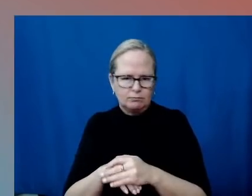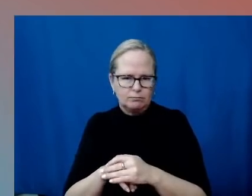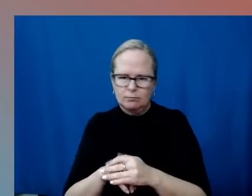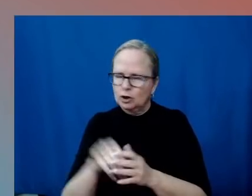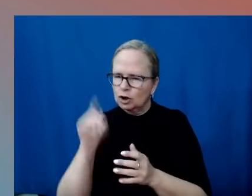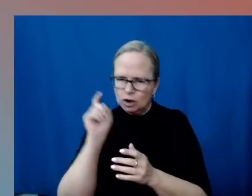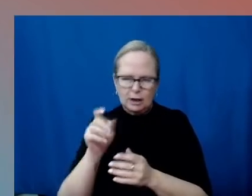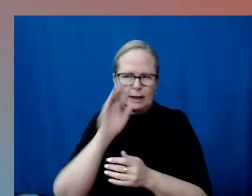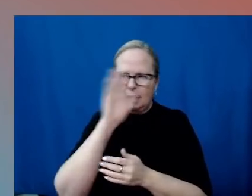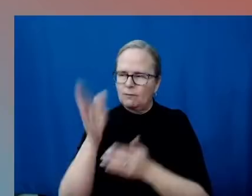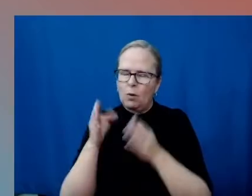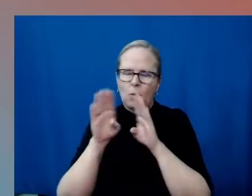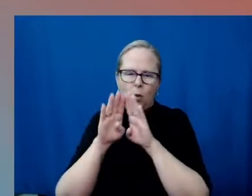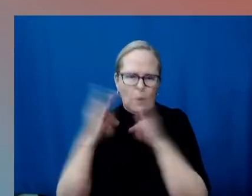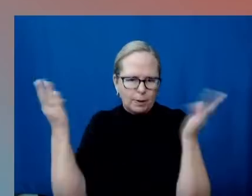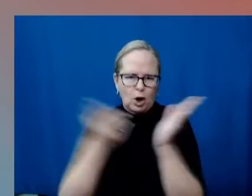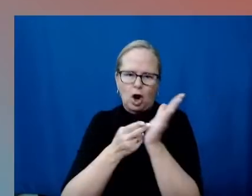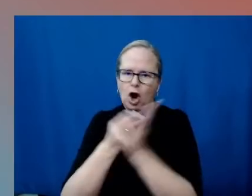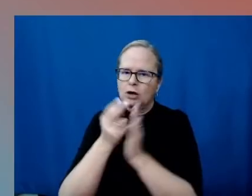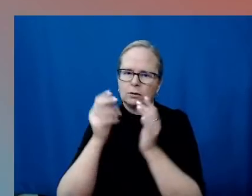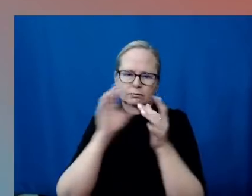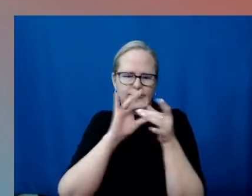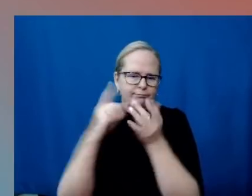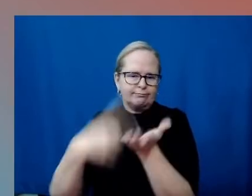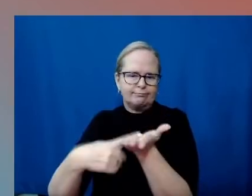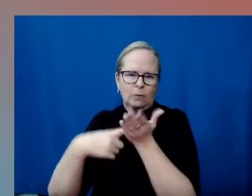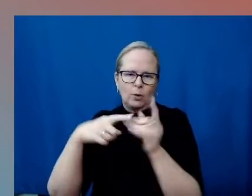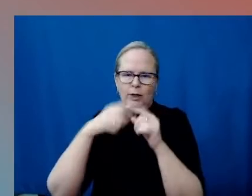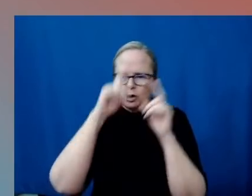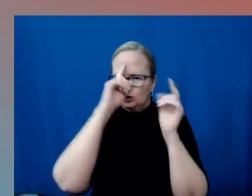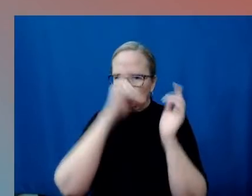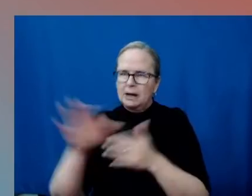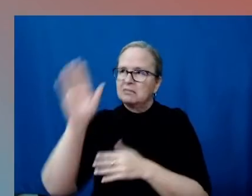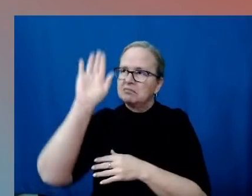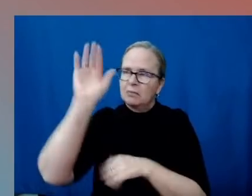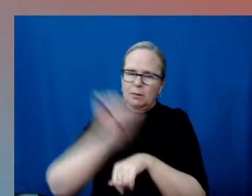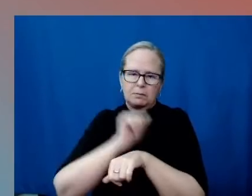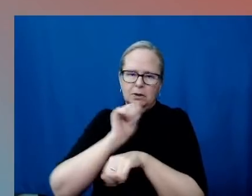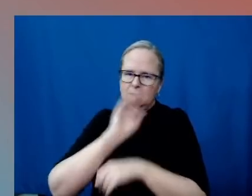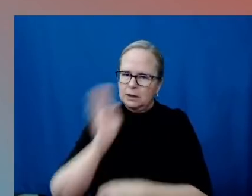open, honest discussion about our strategies here.